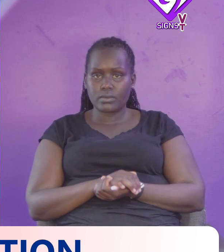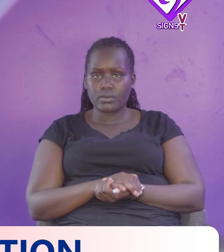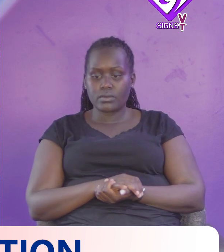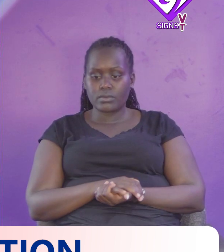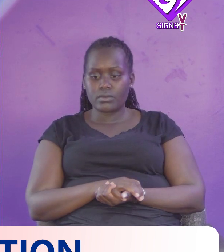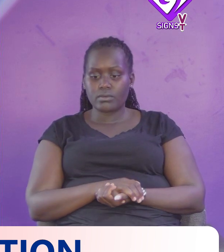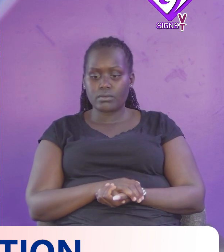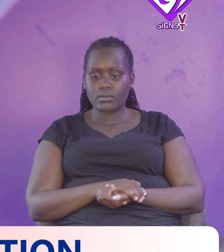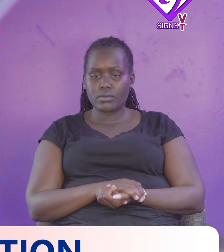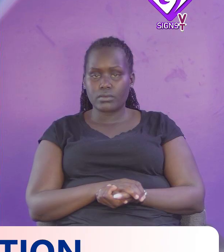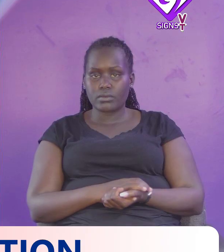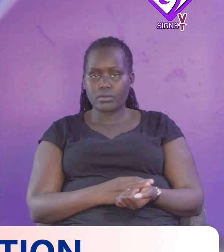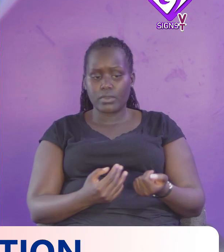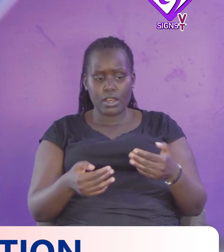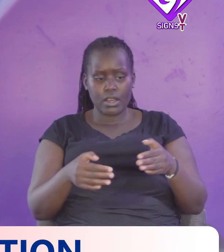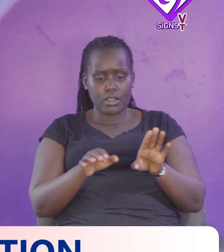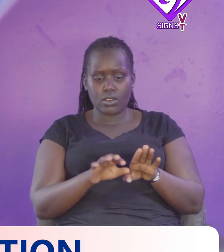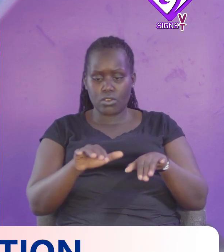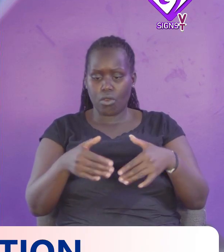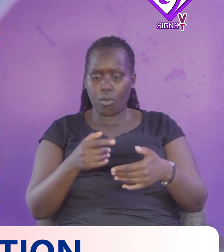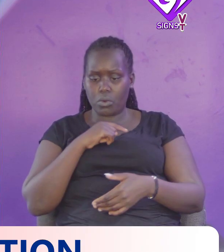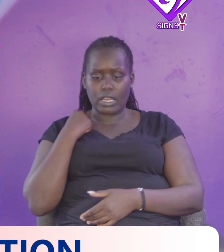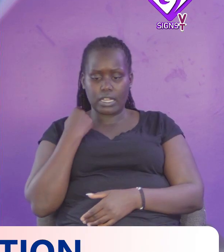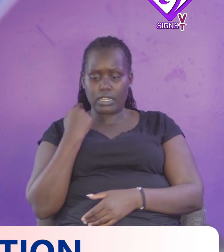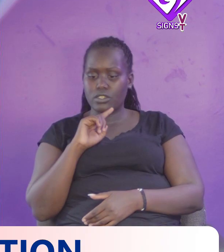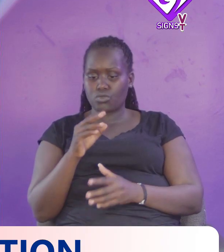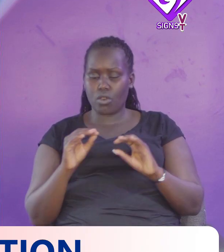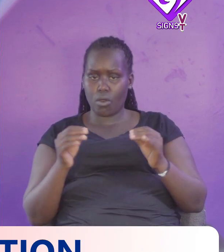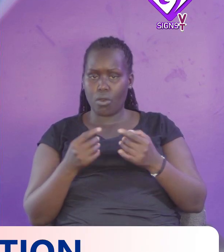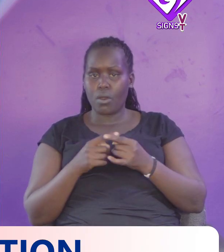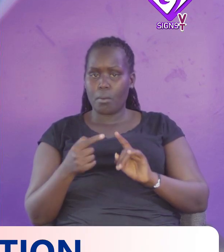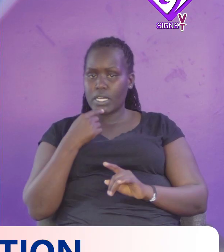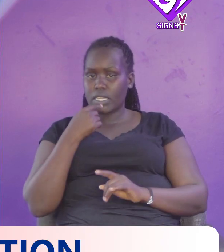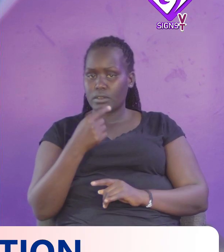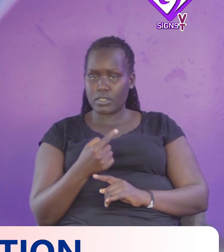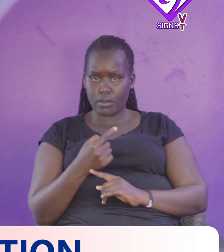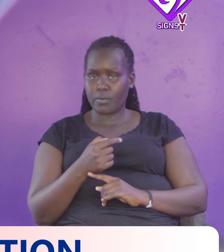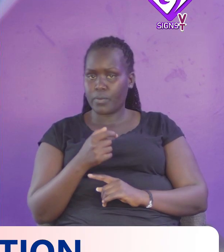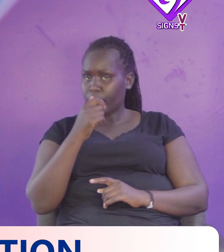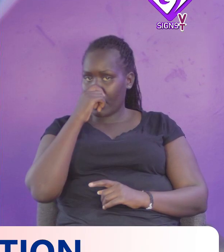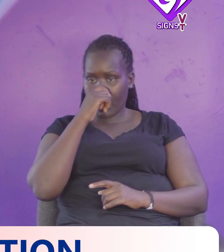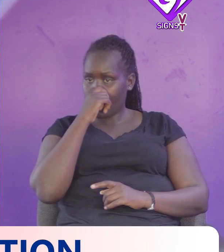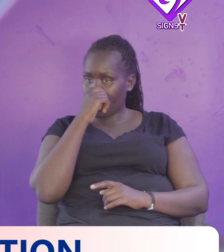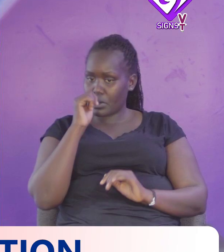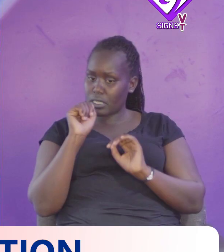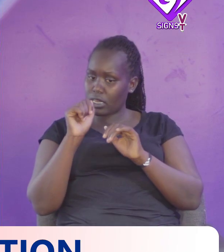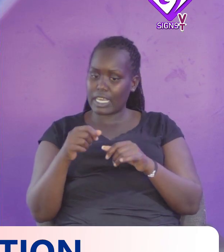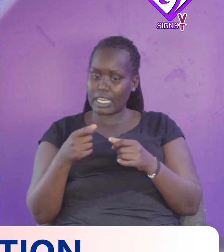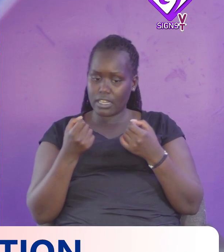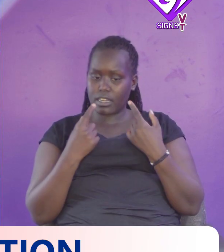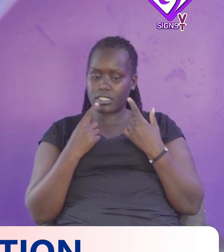I don't know if they've locked them or they've killed them, whatever. But let me tell you, Mr. Jonah, I wish that we could understand in this